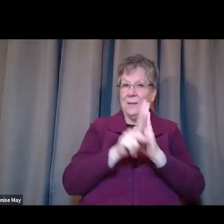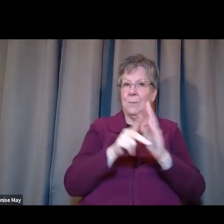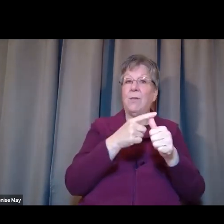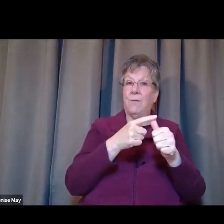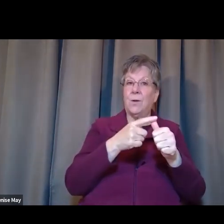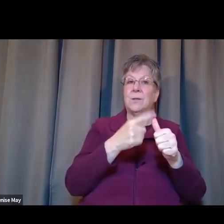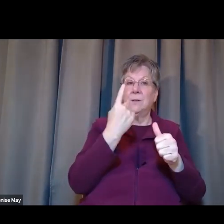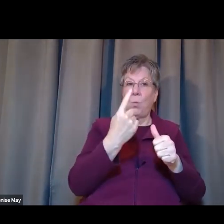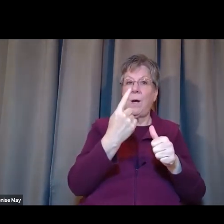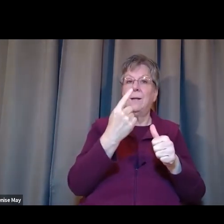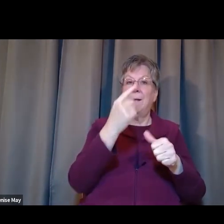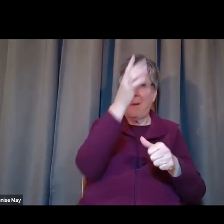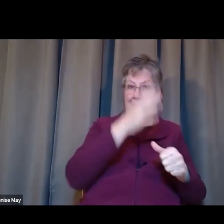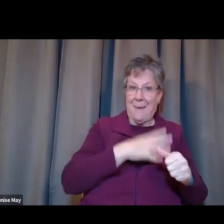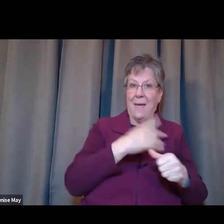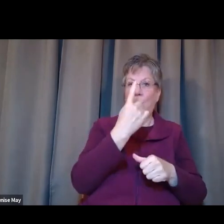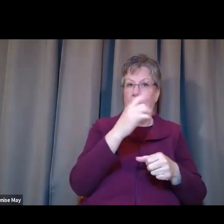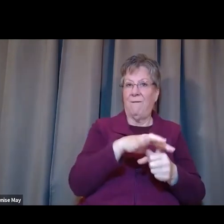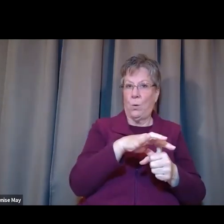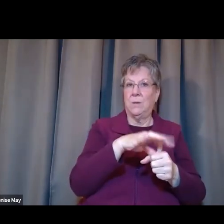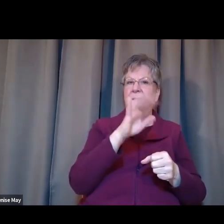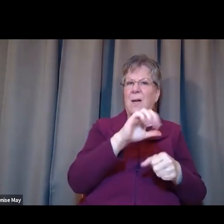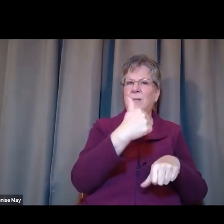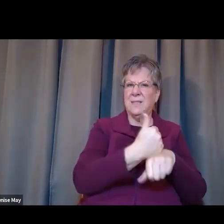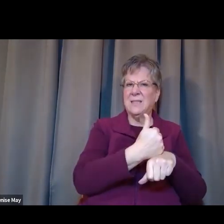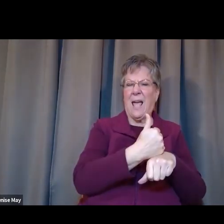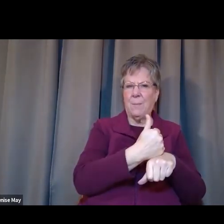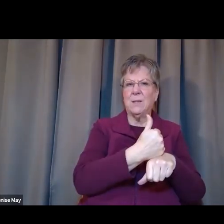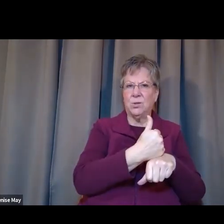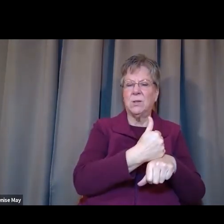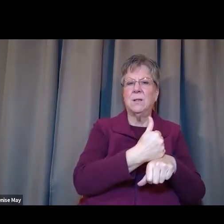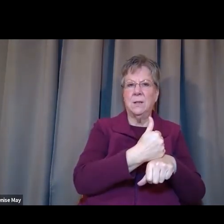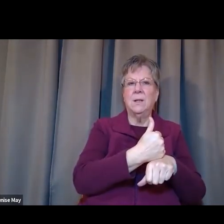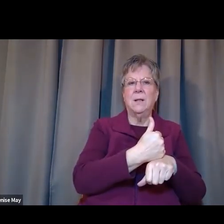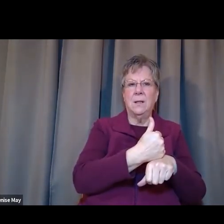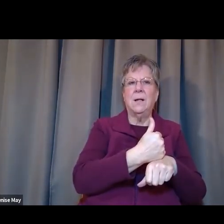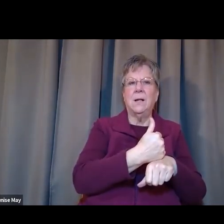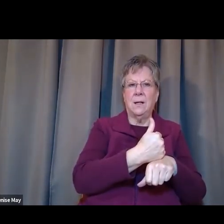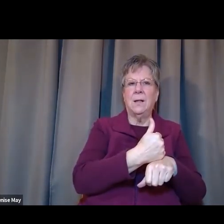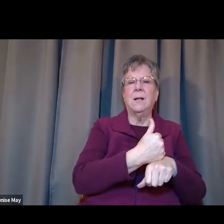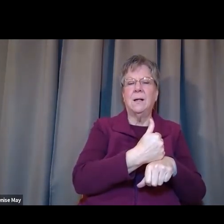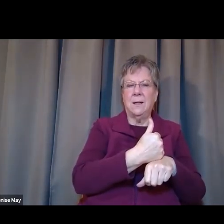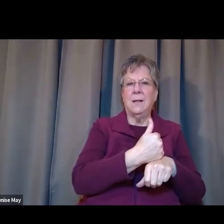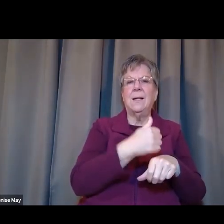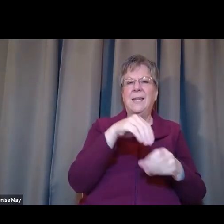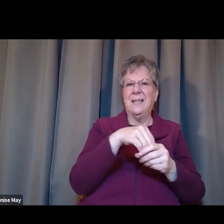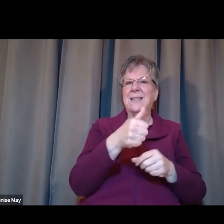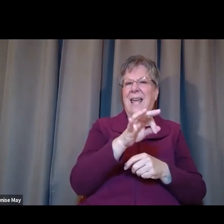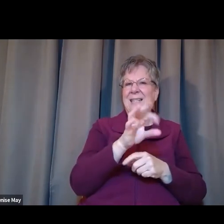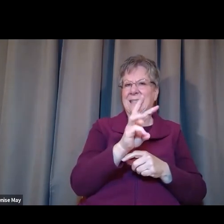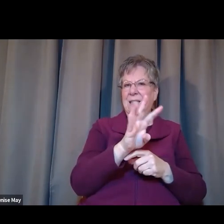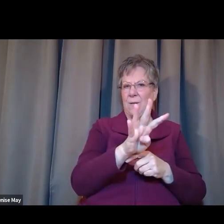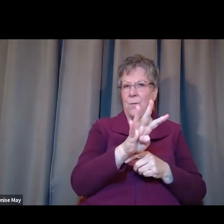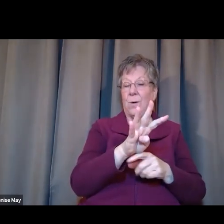of one man, one vote, which is established in Reynolds v. Sims, and I guess a little more distantly, Westbury versus Sanders in 1964.